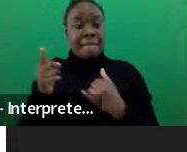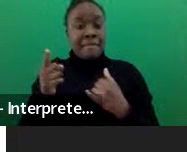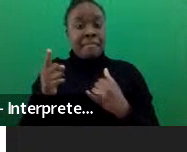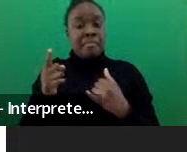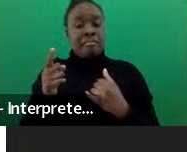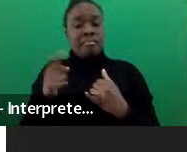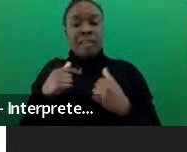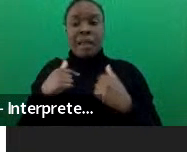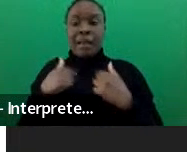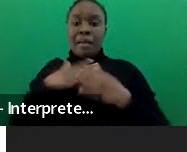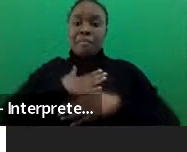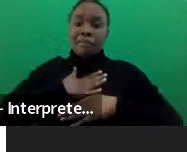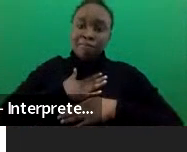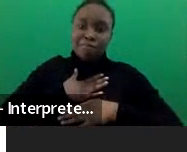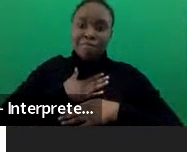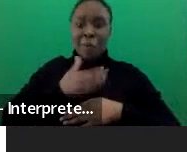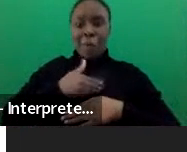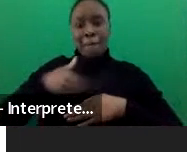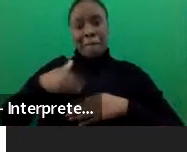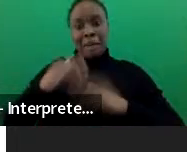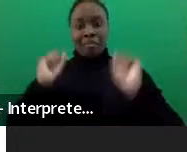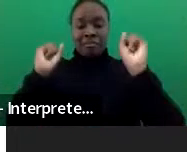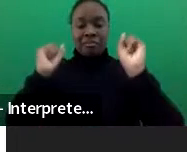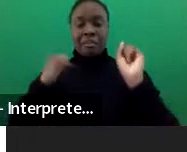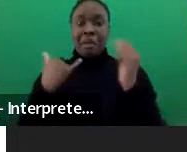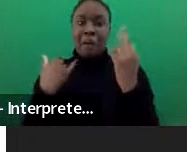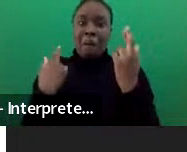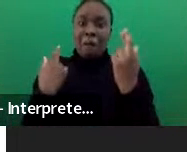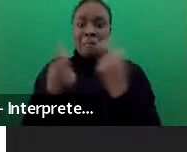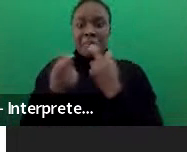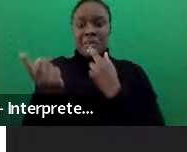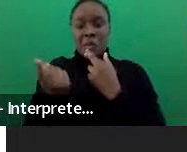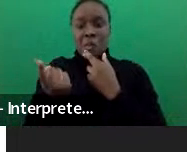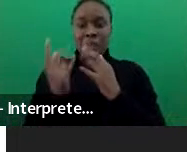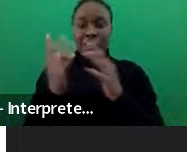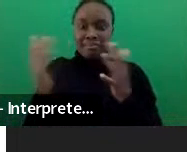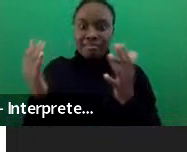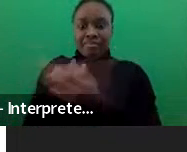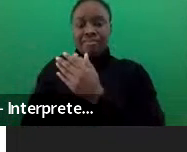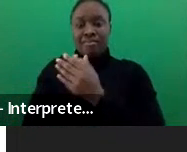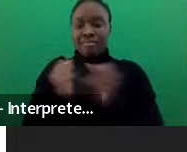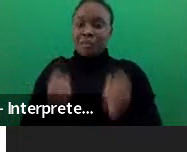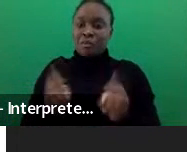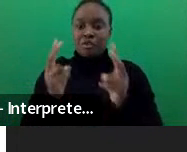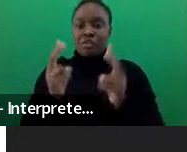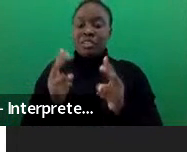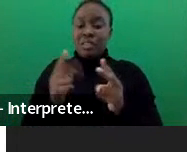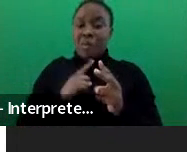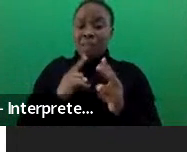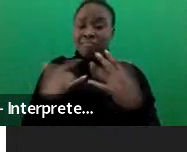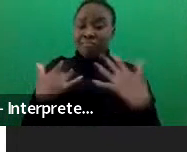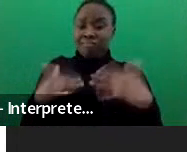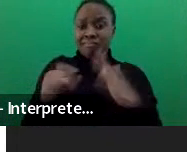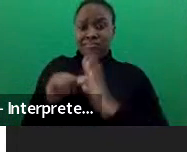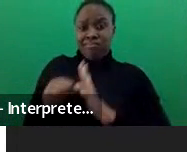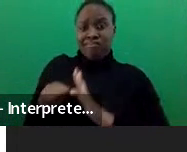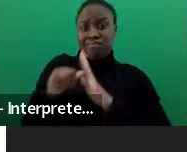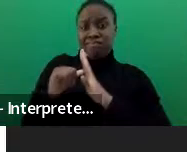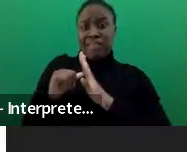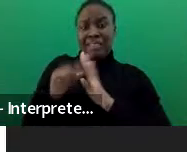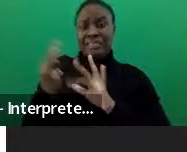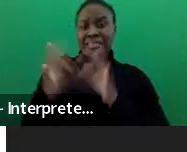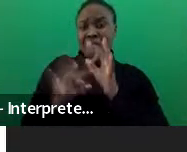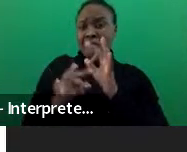feminine voice, that more cargo reporters will take advantage of this significantly